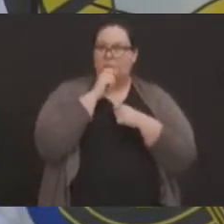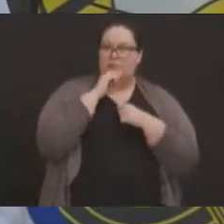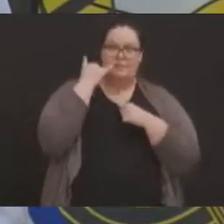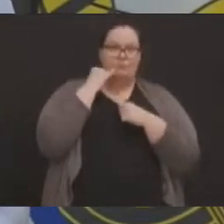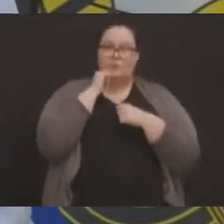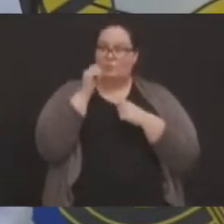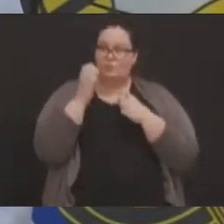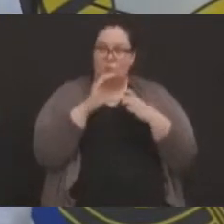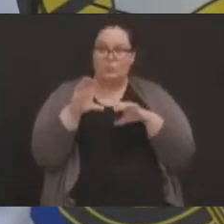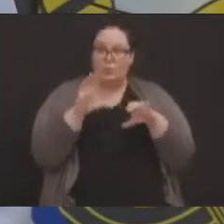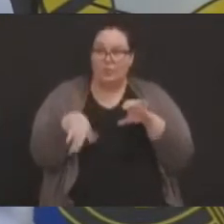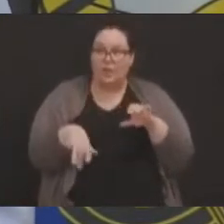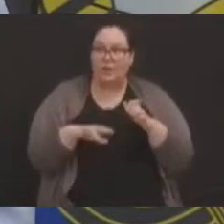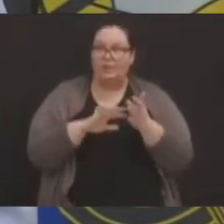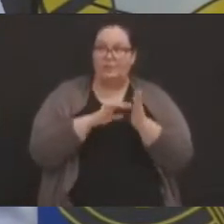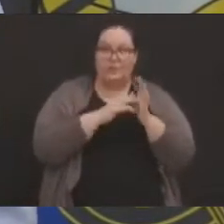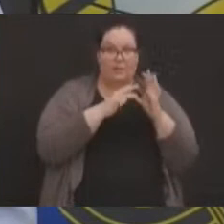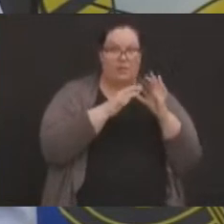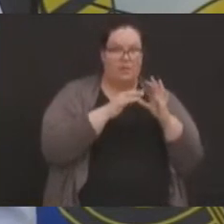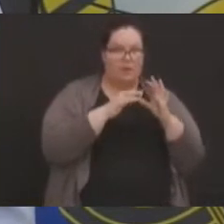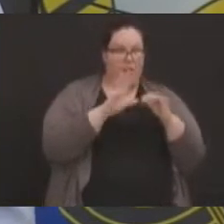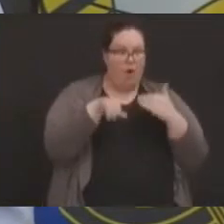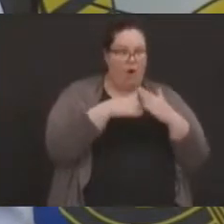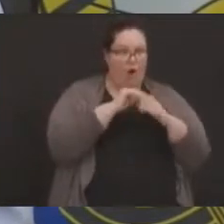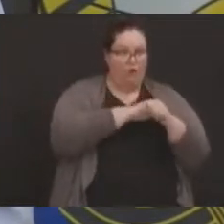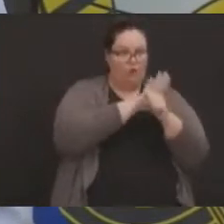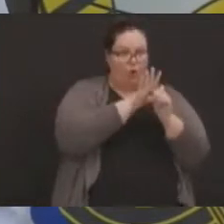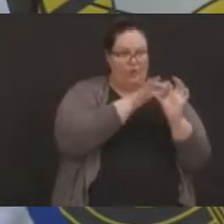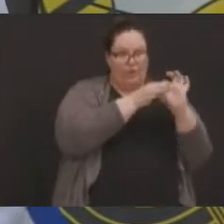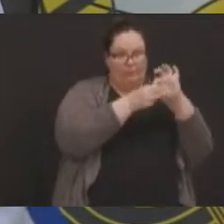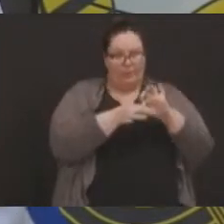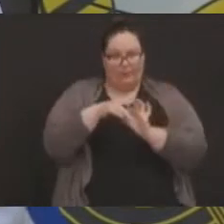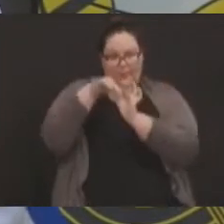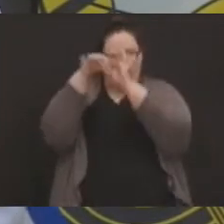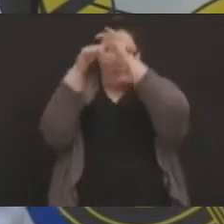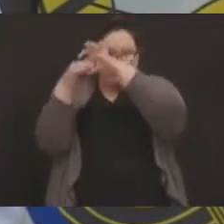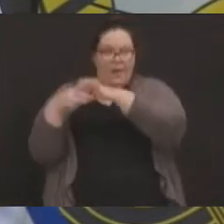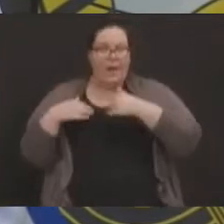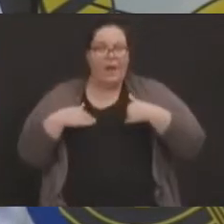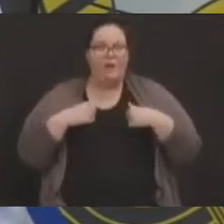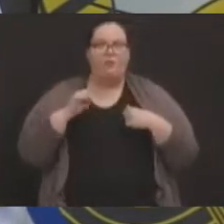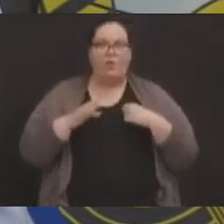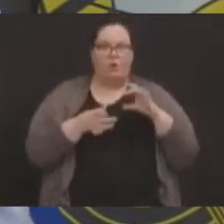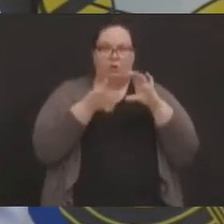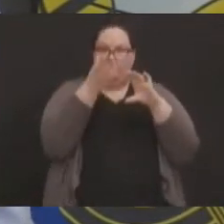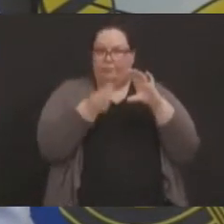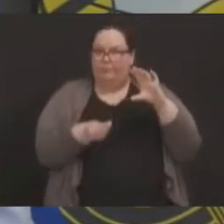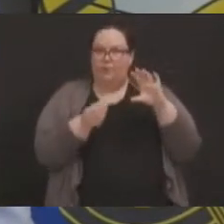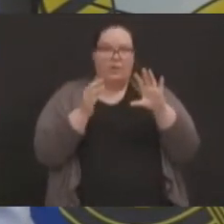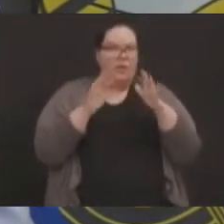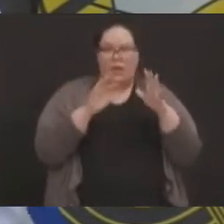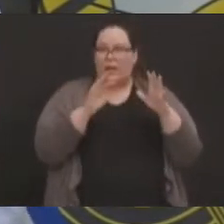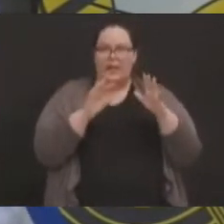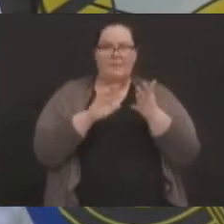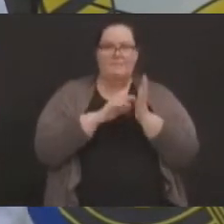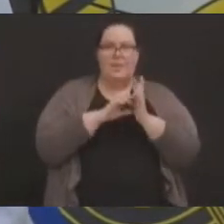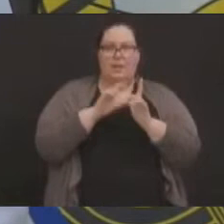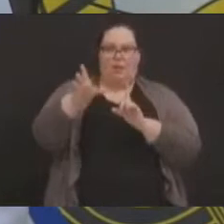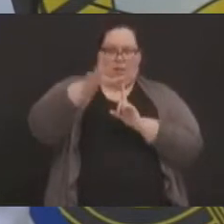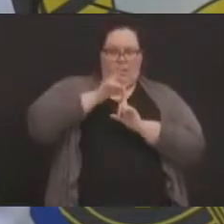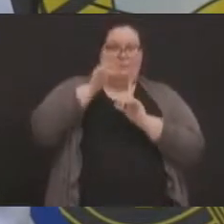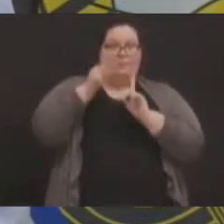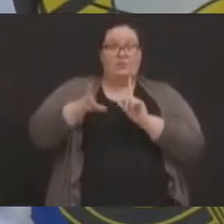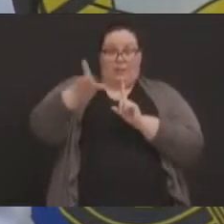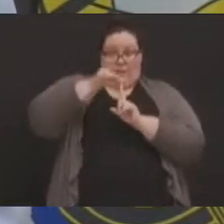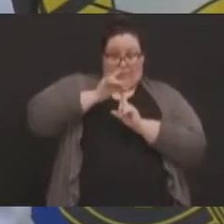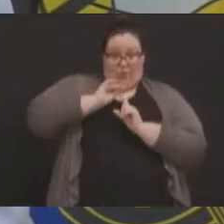community transmission. Because we've done this successful contact tracing, we've eliminated the worry about that risk. That doesn't mean that